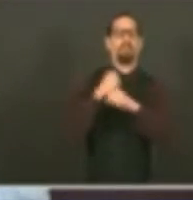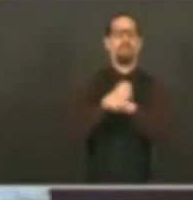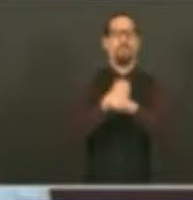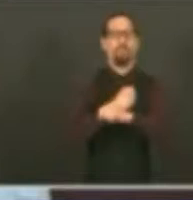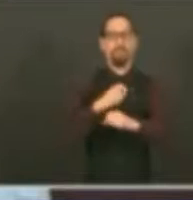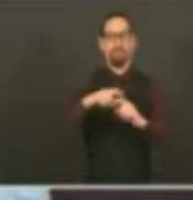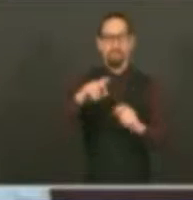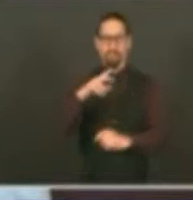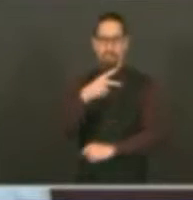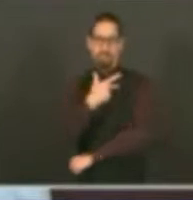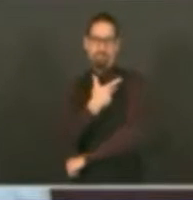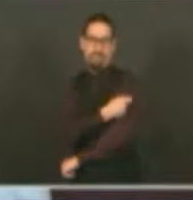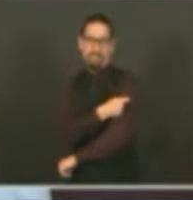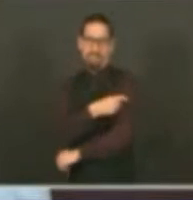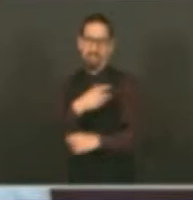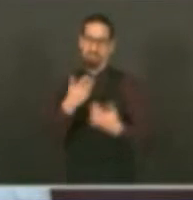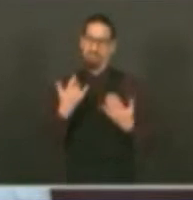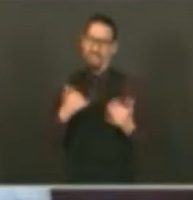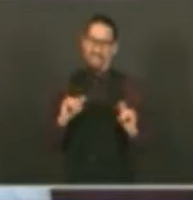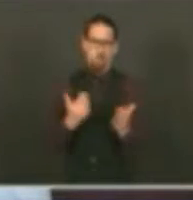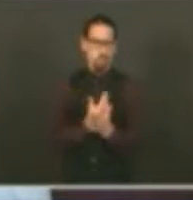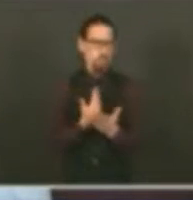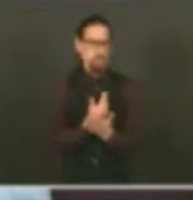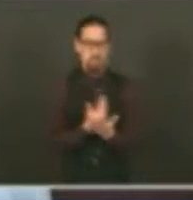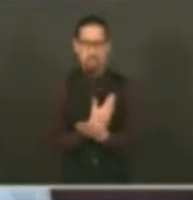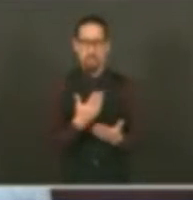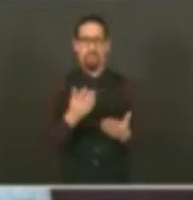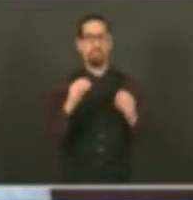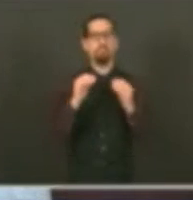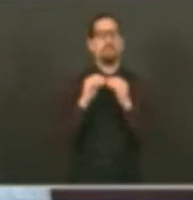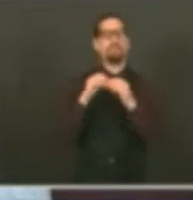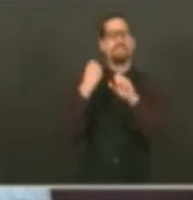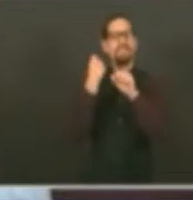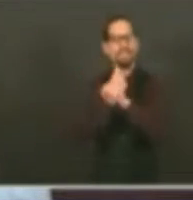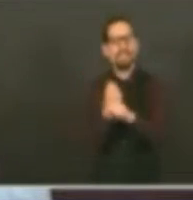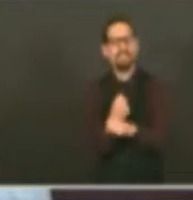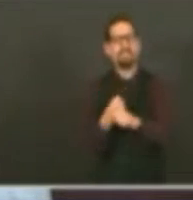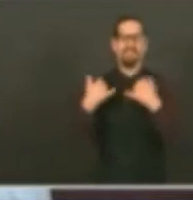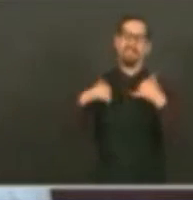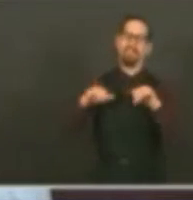lot that we're learning. So there's a lot more data to come. The CDC, the ACIP will be